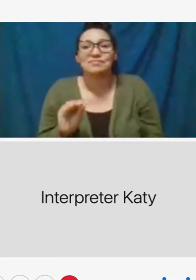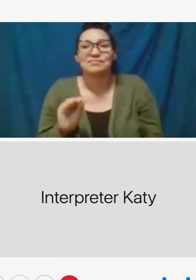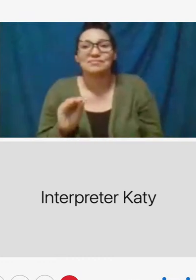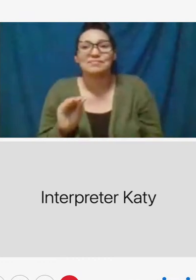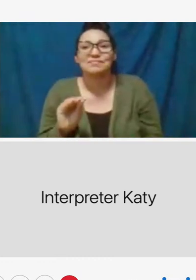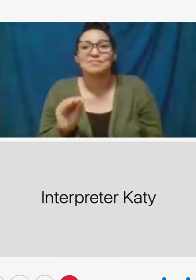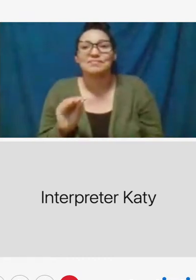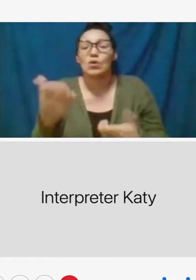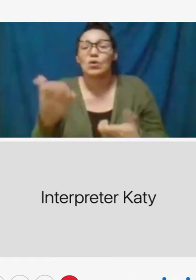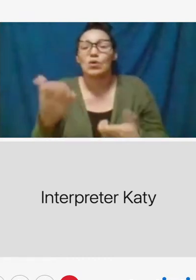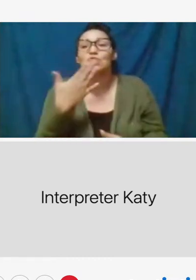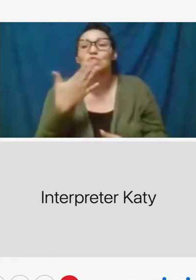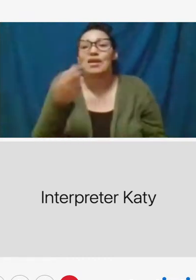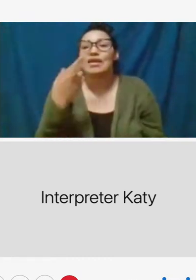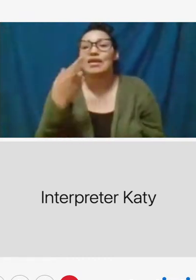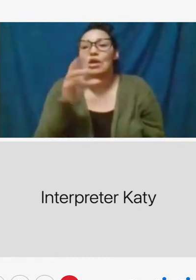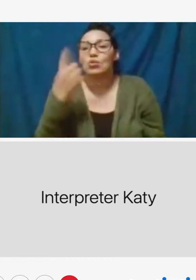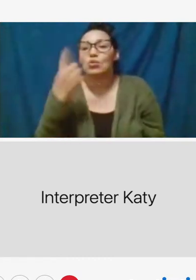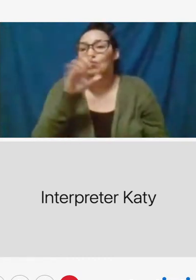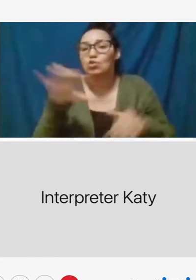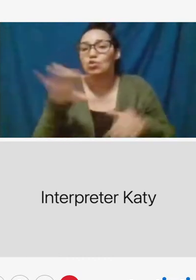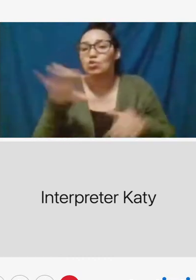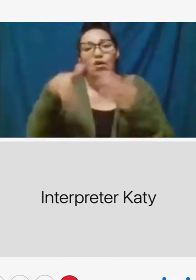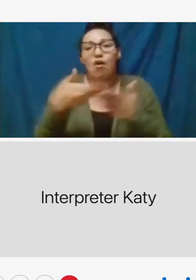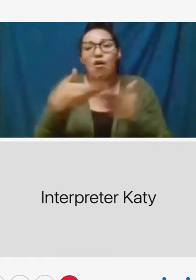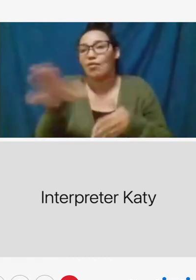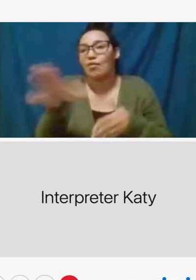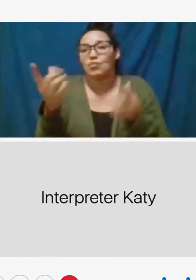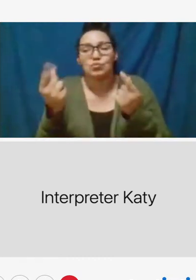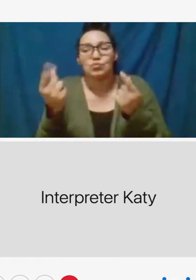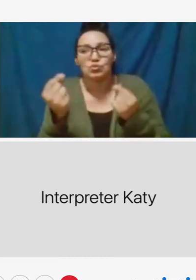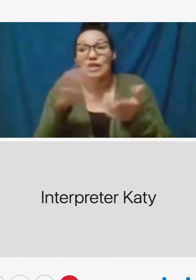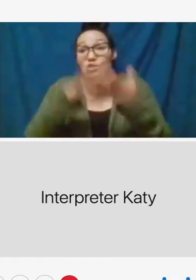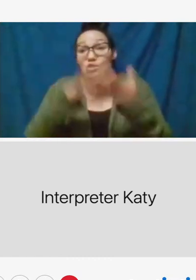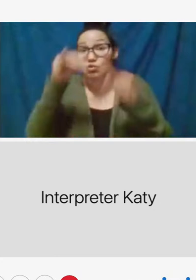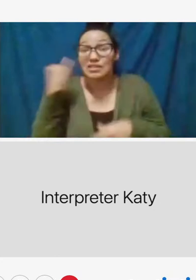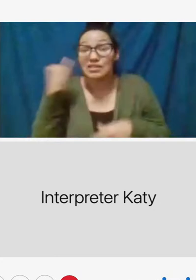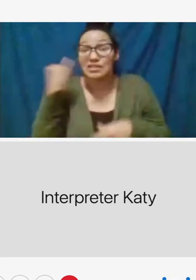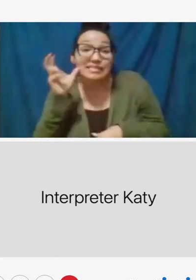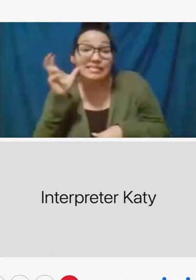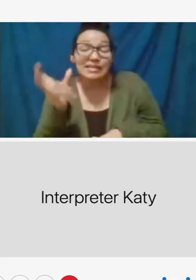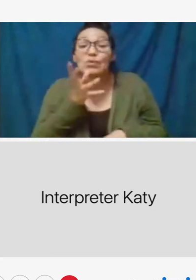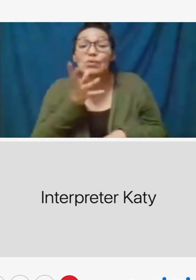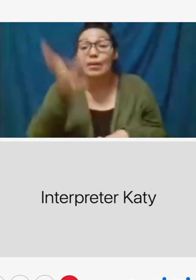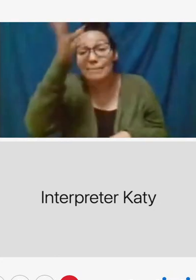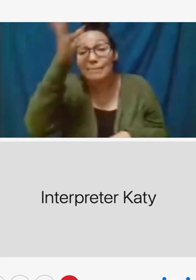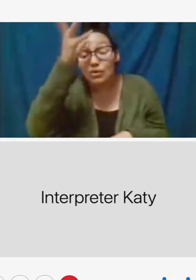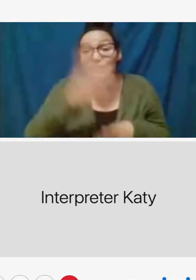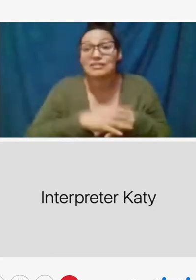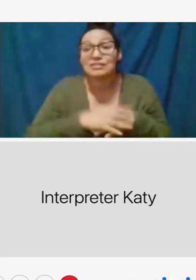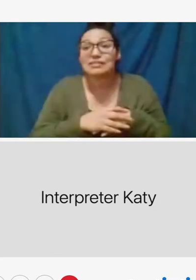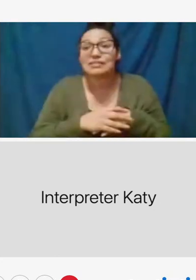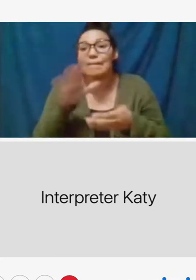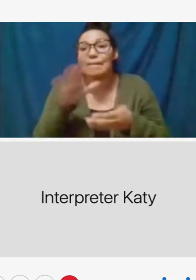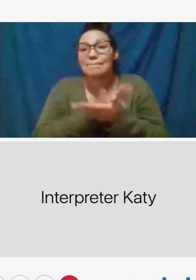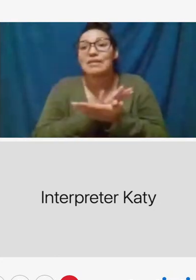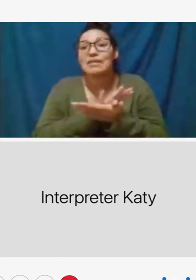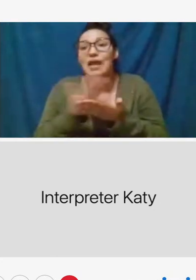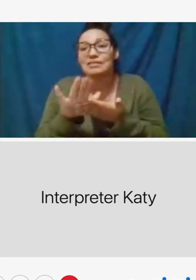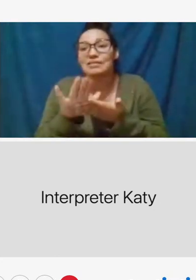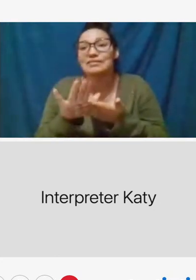do and so students uh if you listening or parents uh you know it' be nice to to send a little video to them they would appreciate